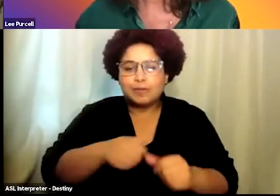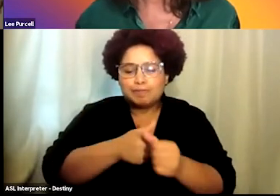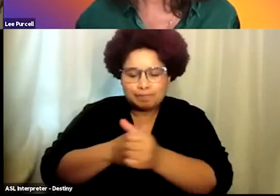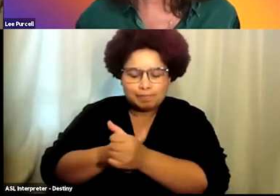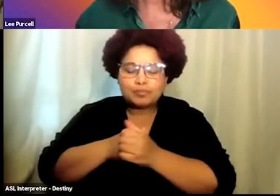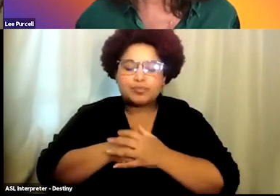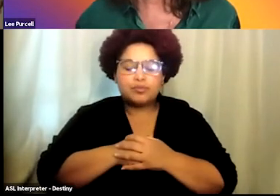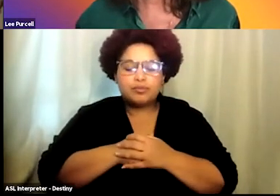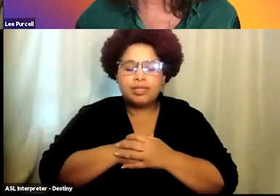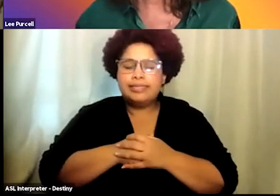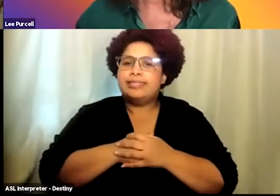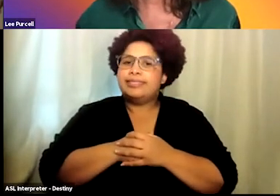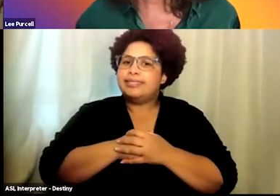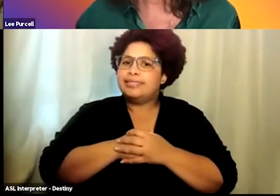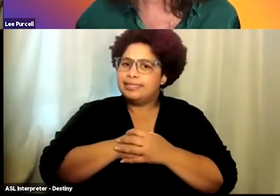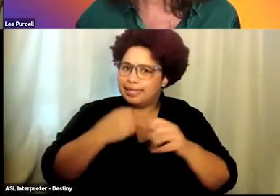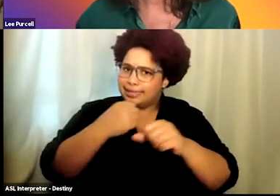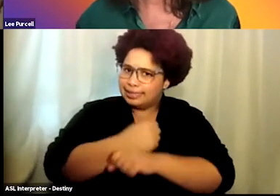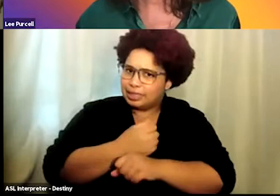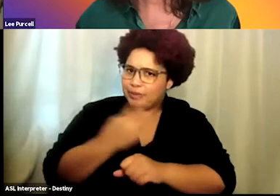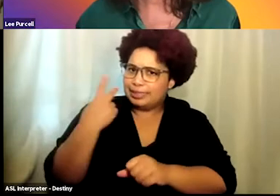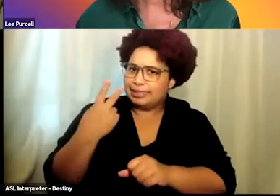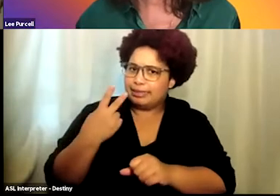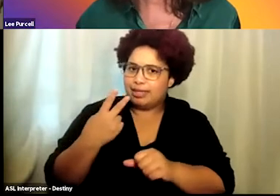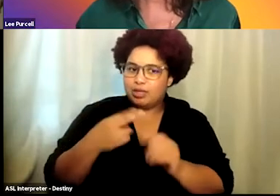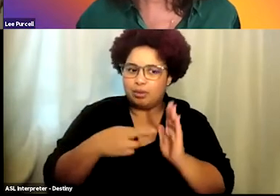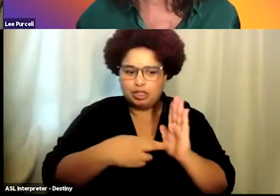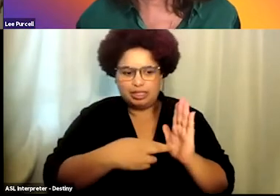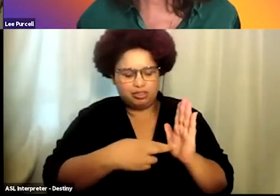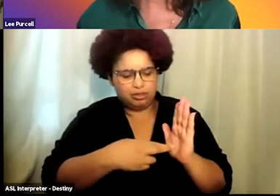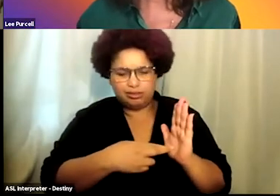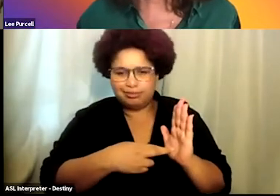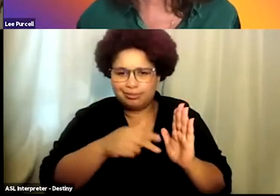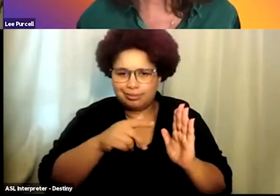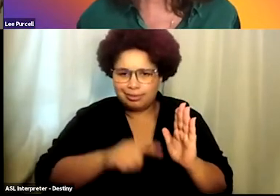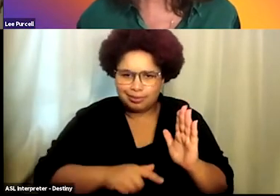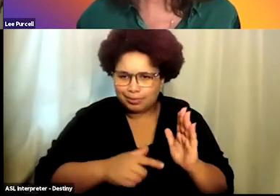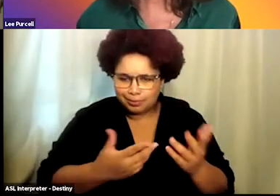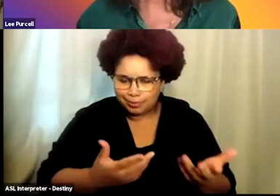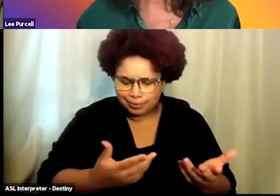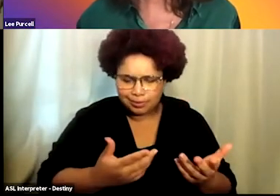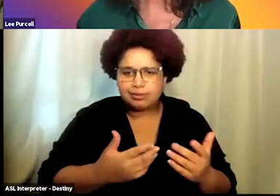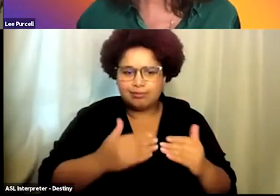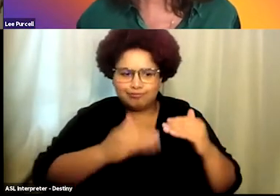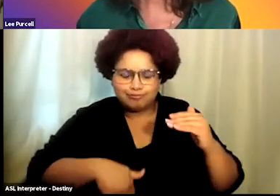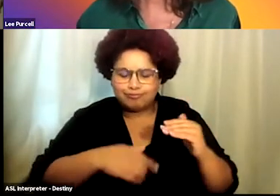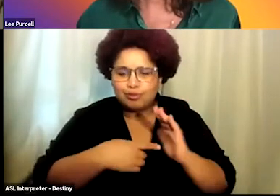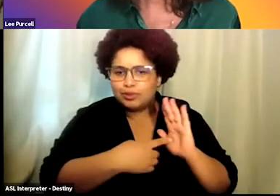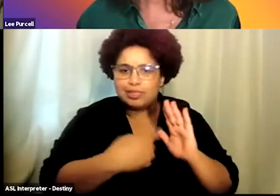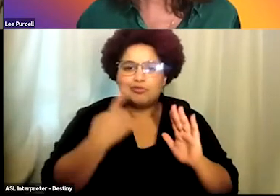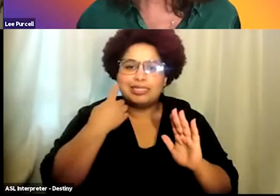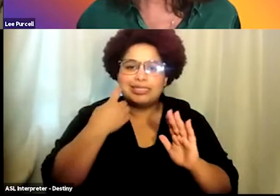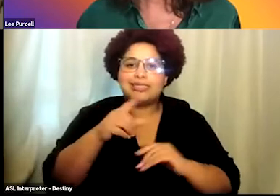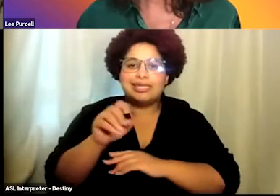the disturbing statistics of underrepresentation and misrepresentation, which Lee Purcell shared with